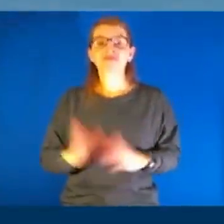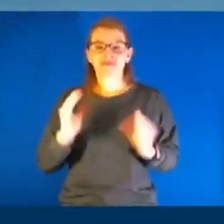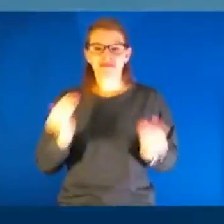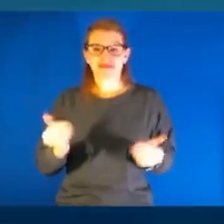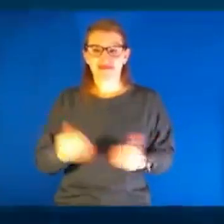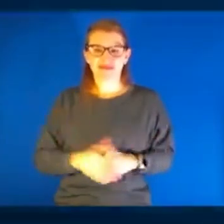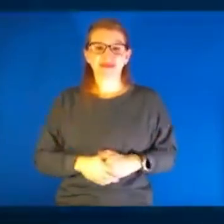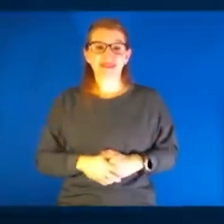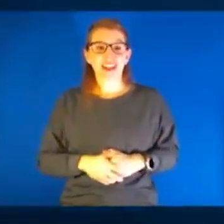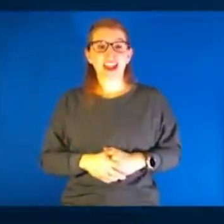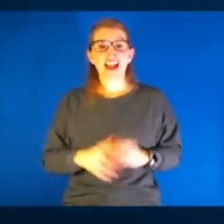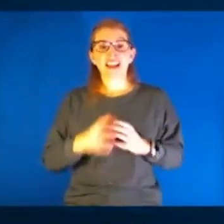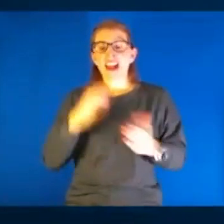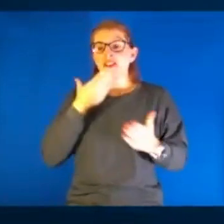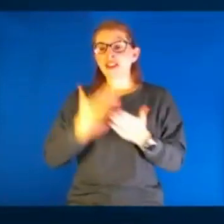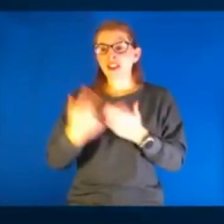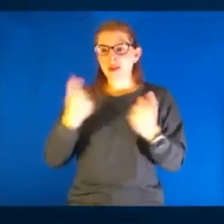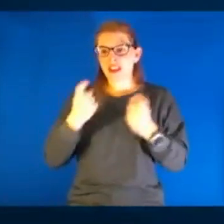good ones.